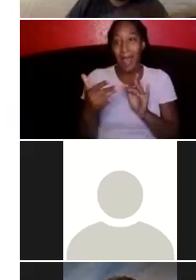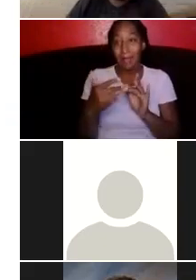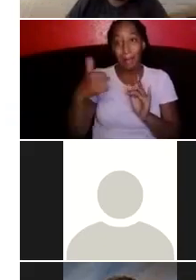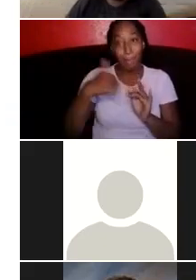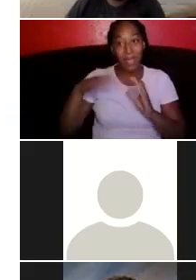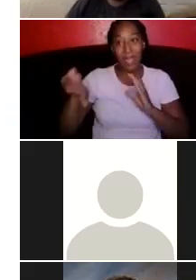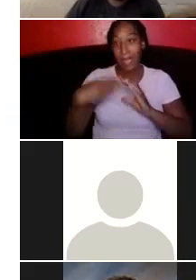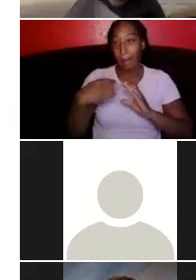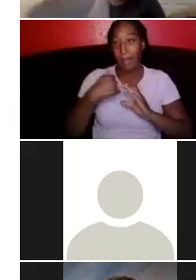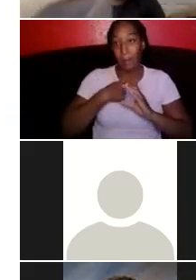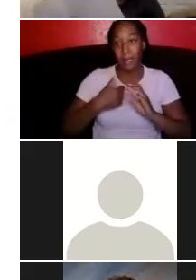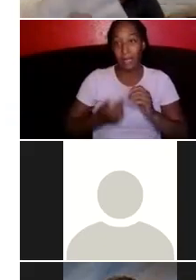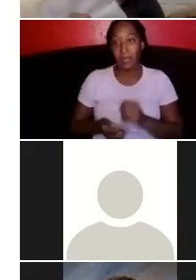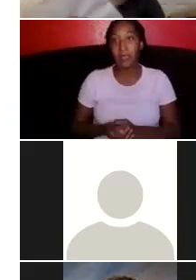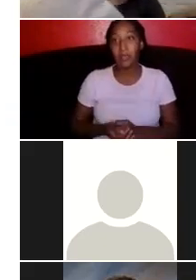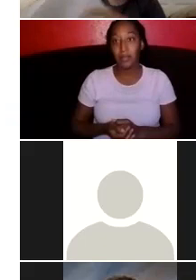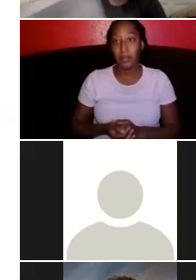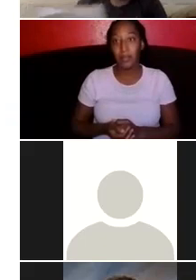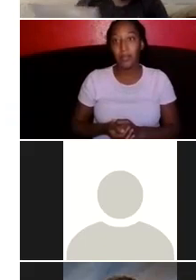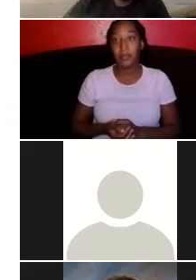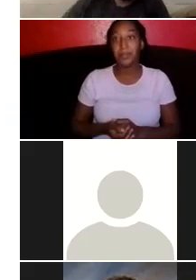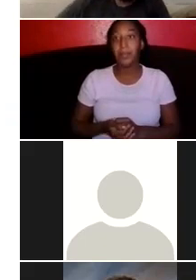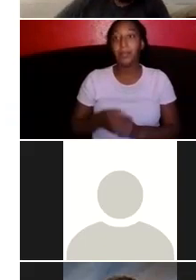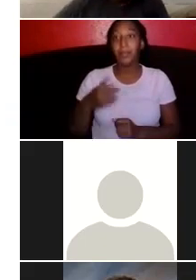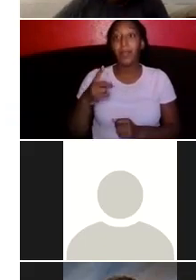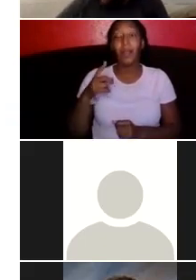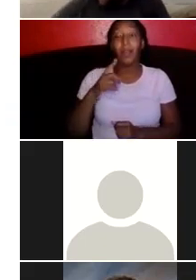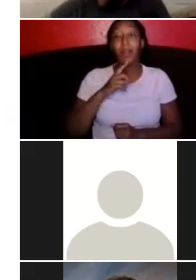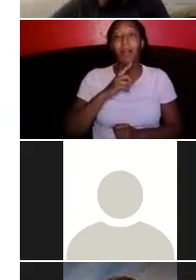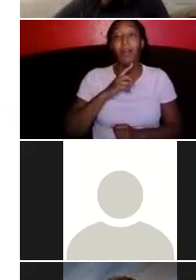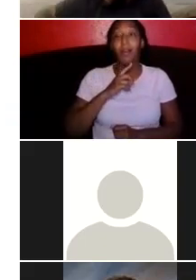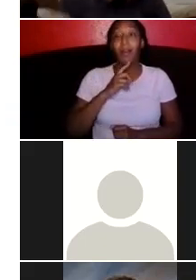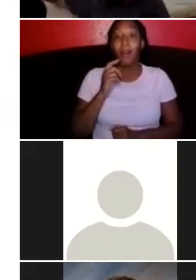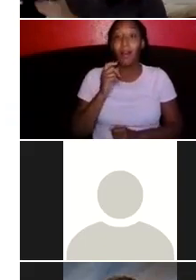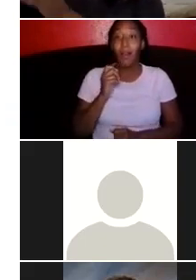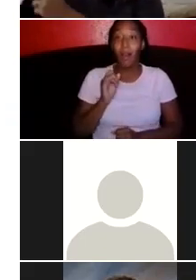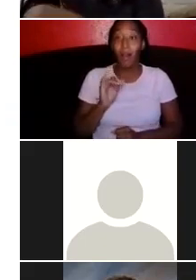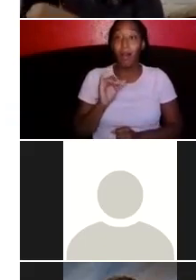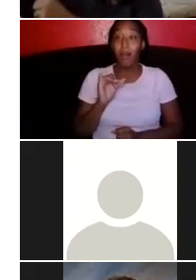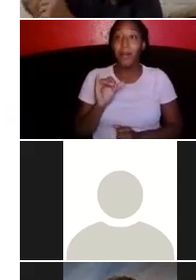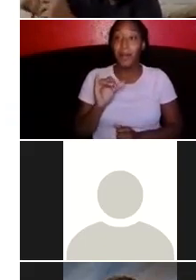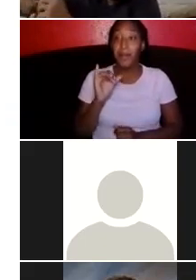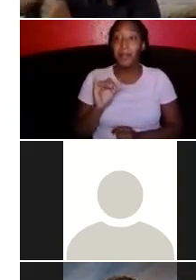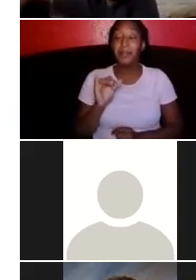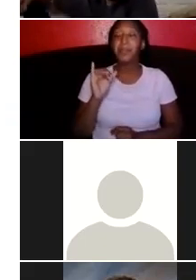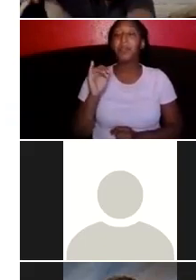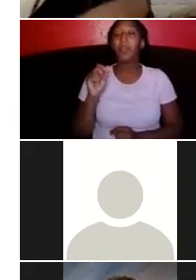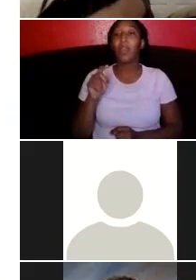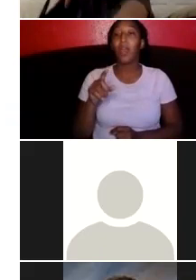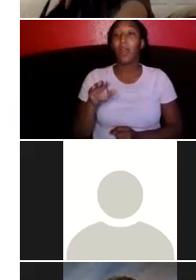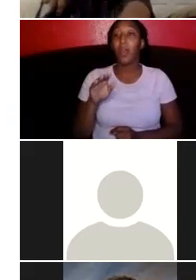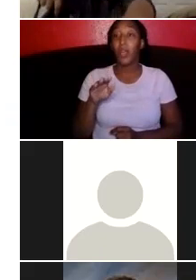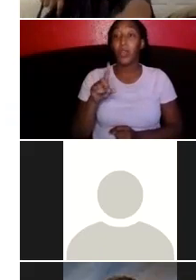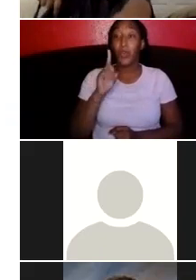So, I mean, as much as I hate it, it does mean that you will have other items to deal